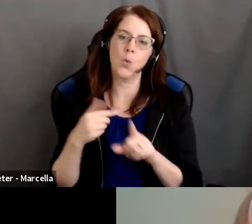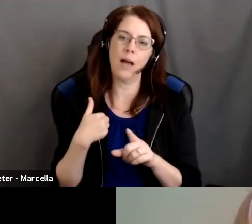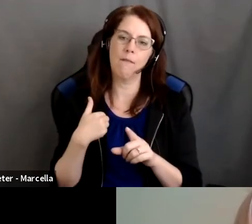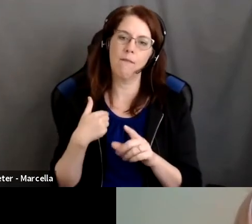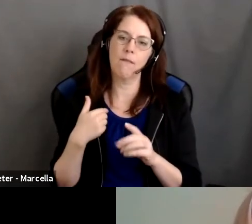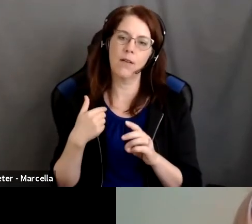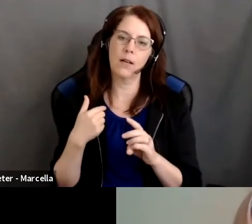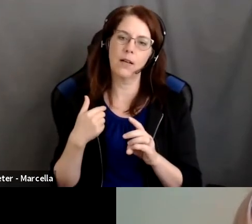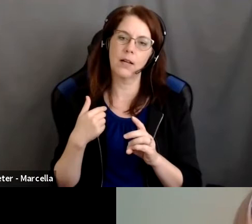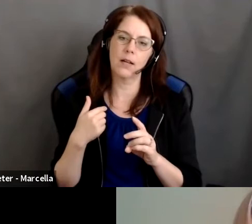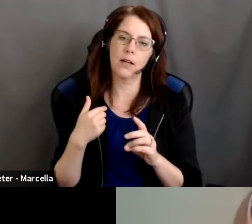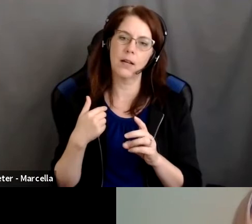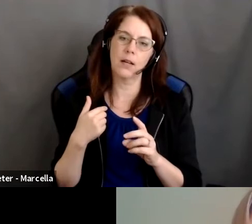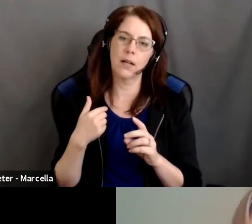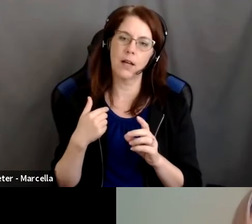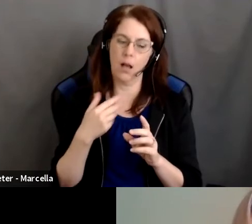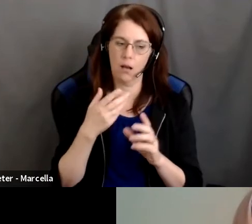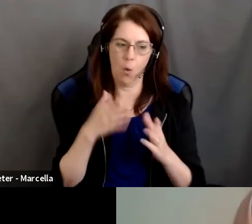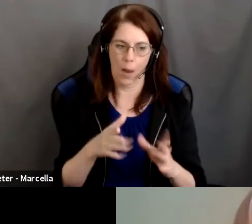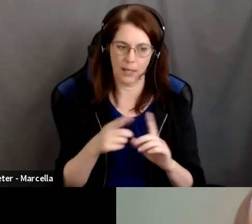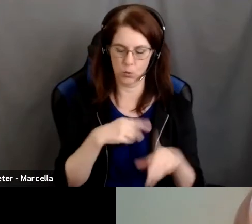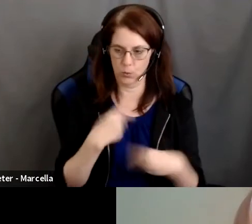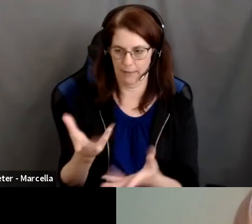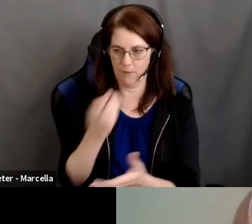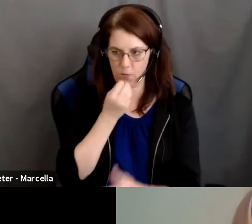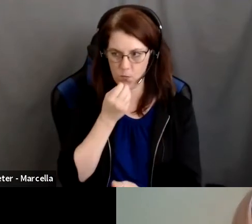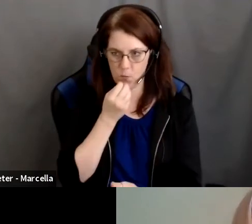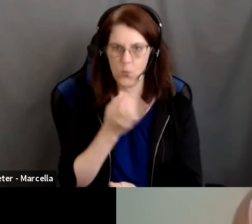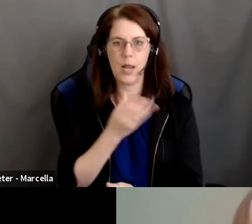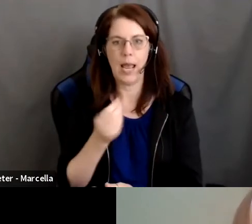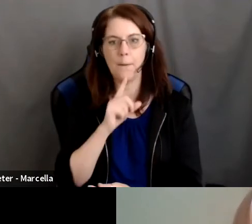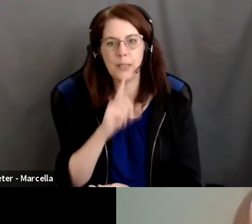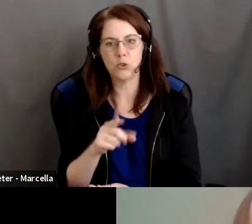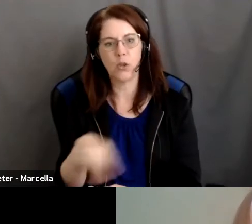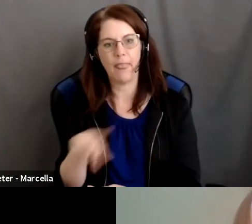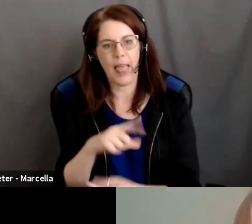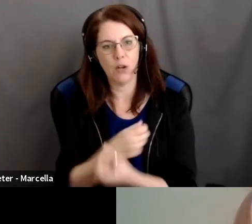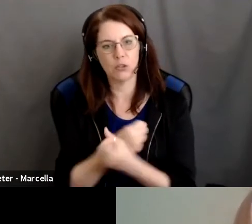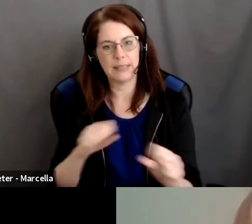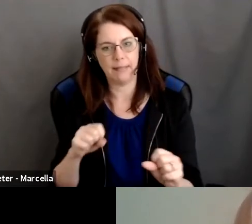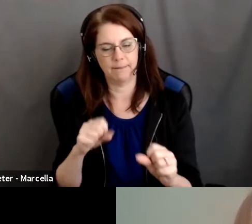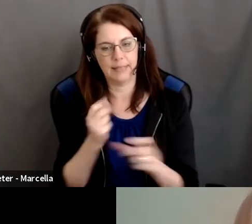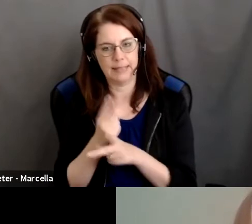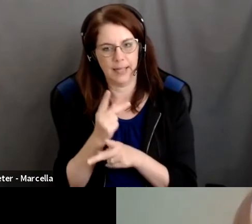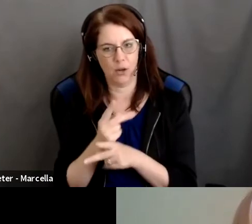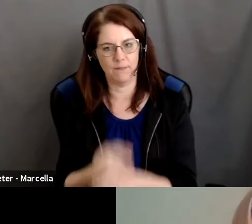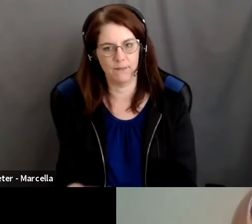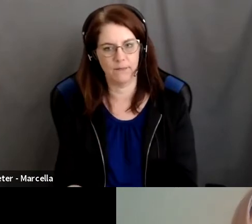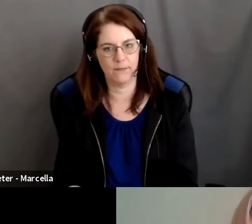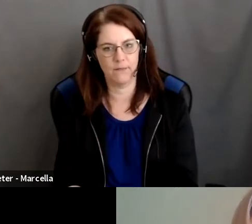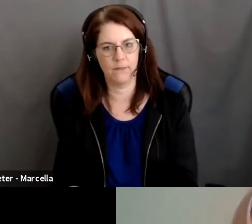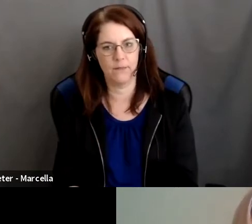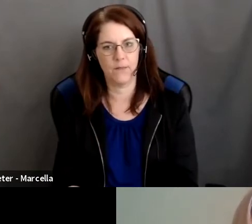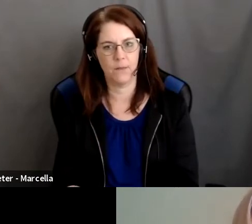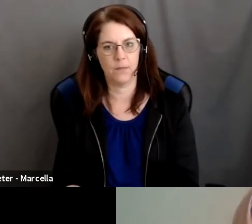way to get some food to them and make sure that they're safe and taken care of. I